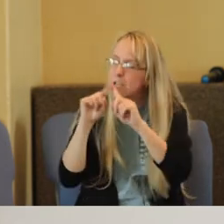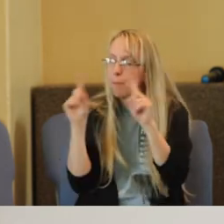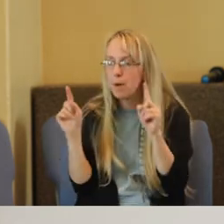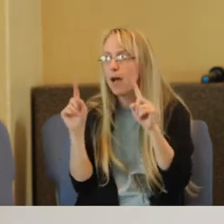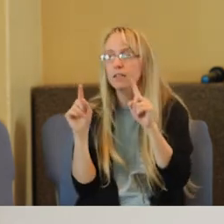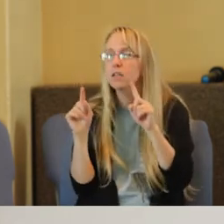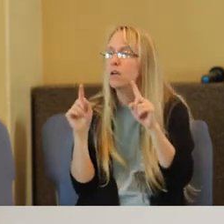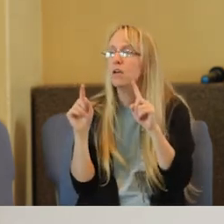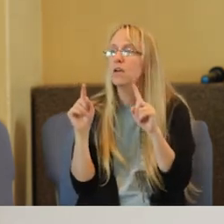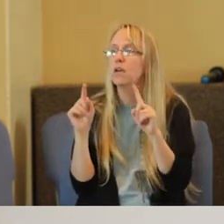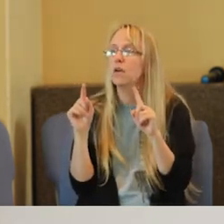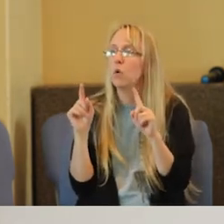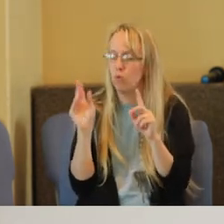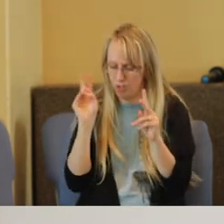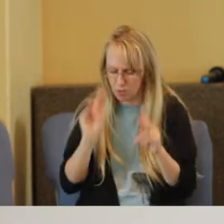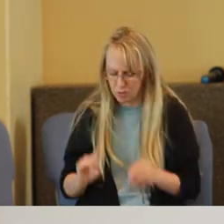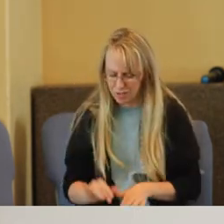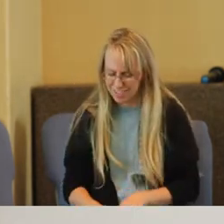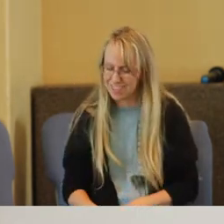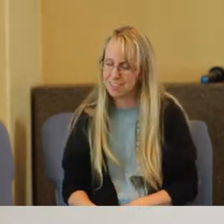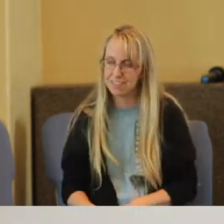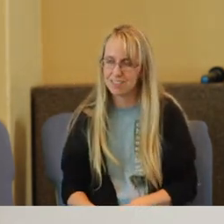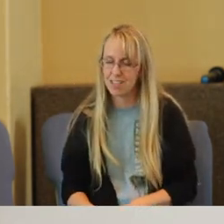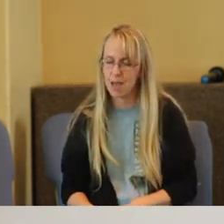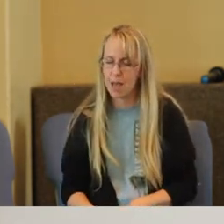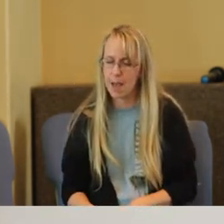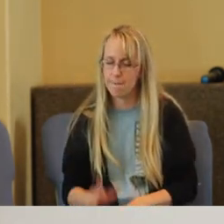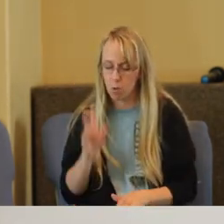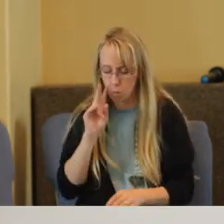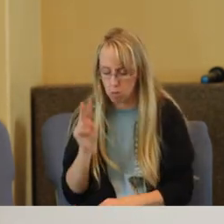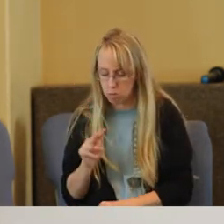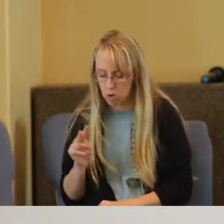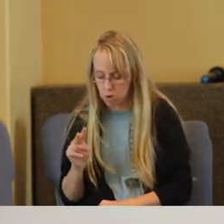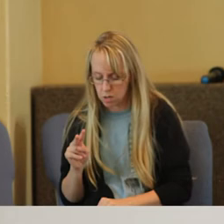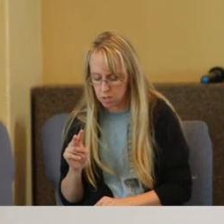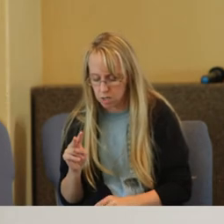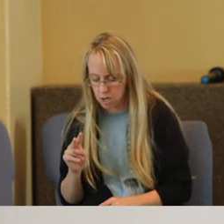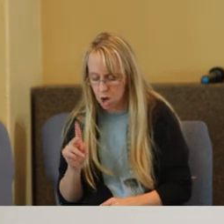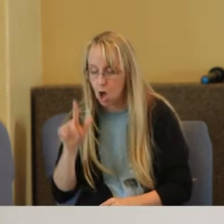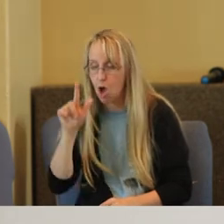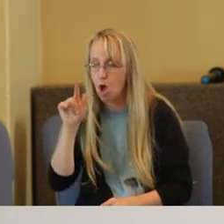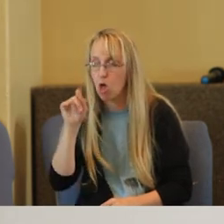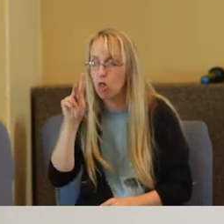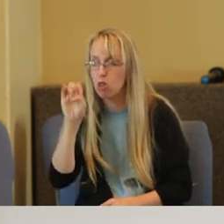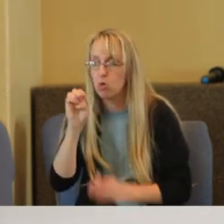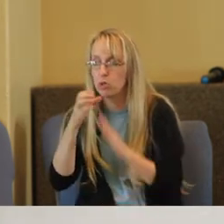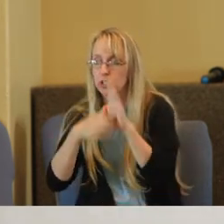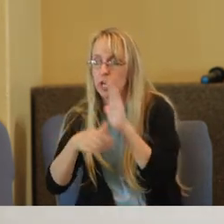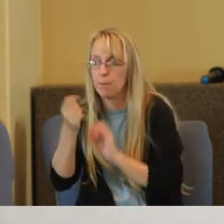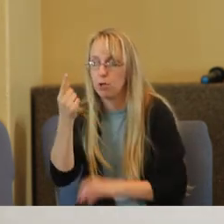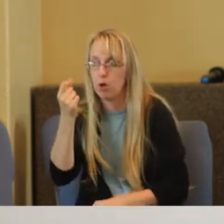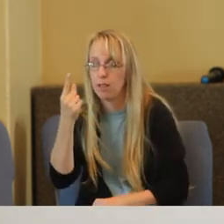look at something really quick. Turn your Bibles to Luke chapter 11.